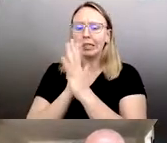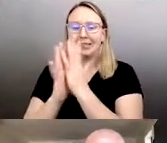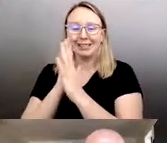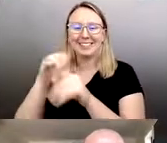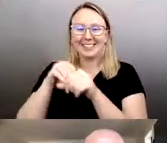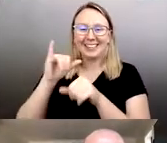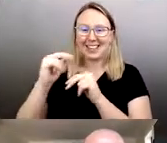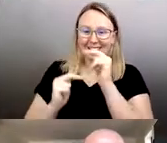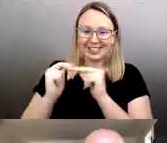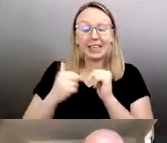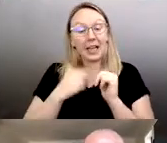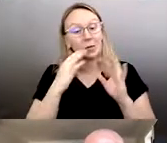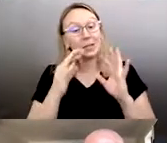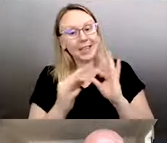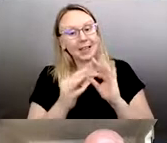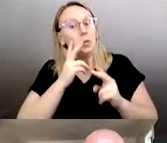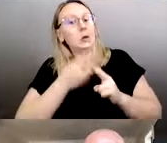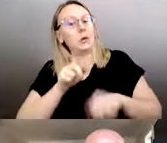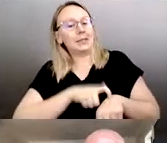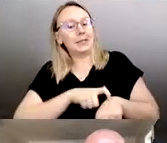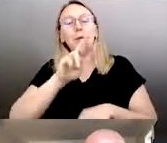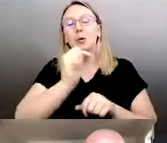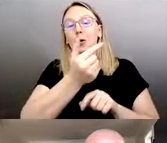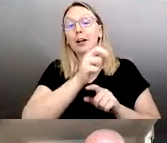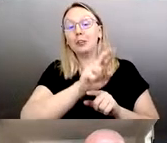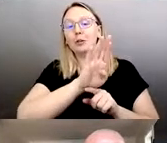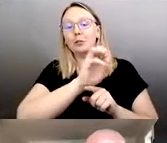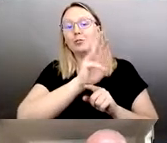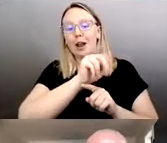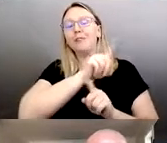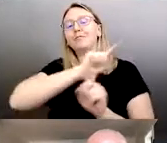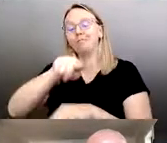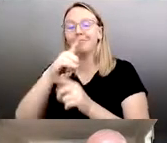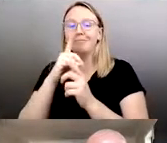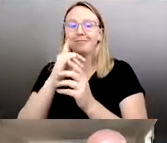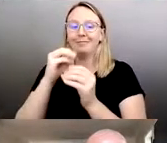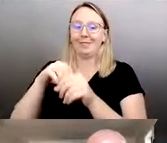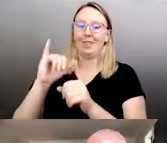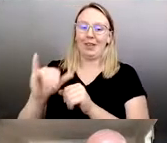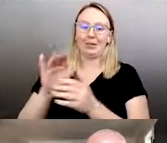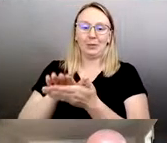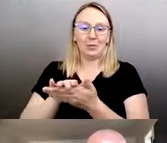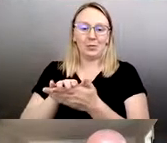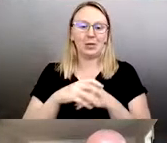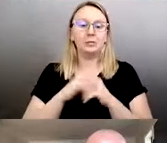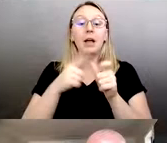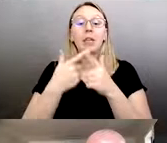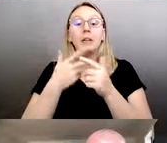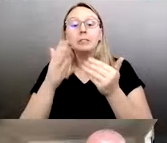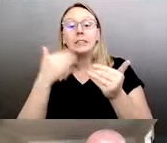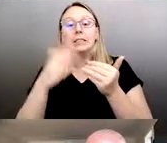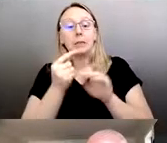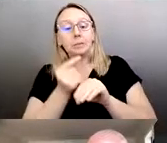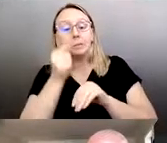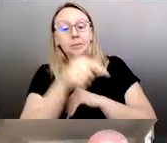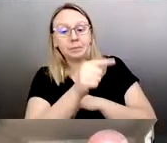a short time, Roger Brown. It anchors Southern Michigan Avenue with an easy and scenic walk to the famous History